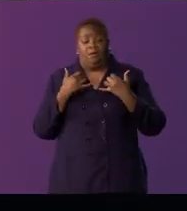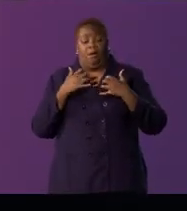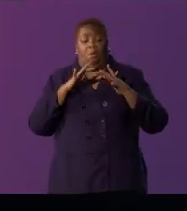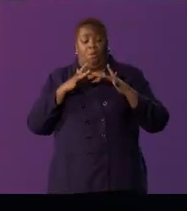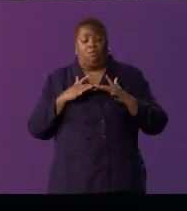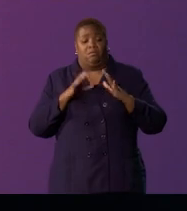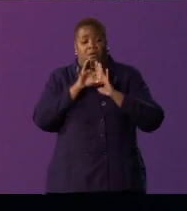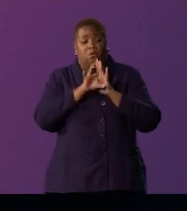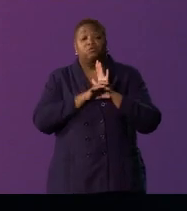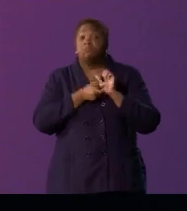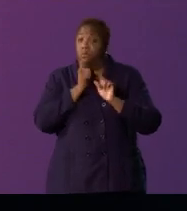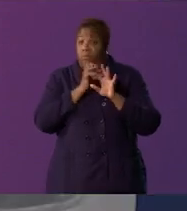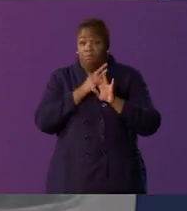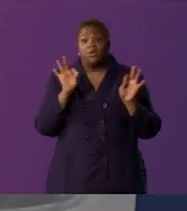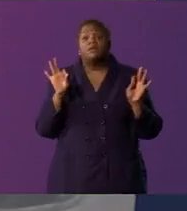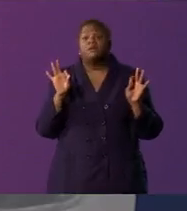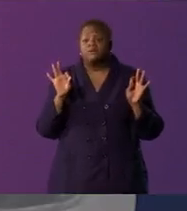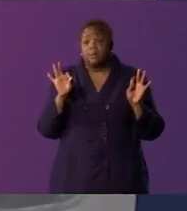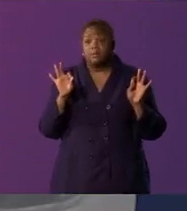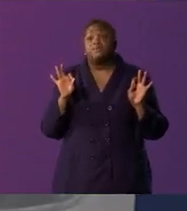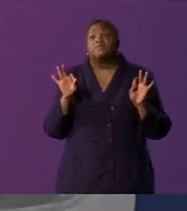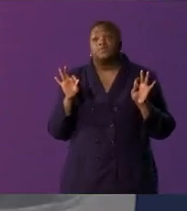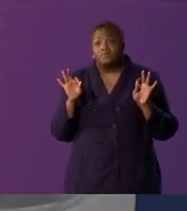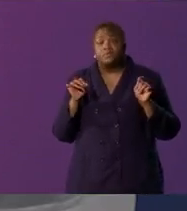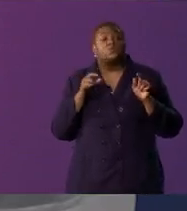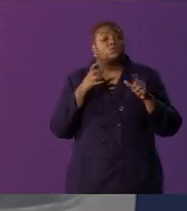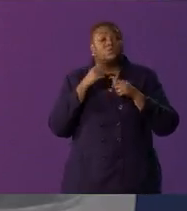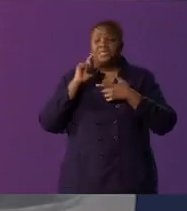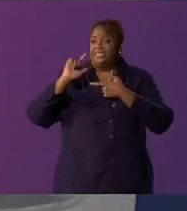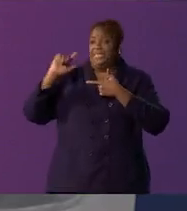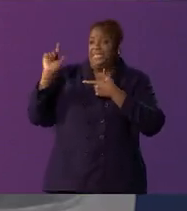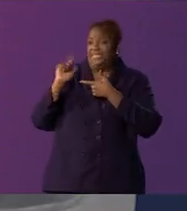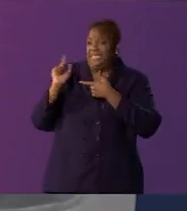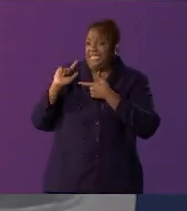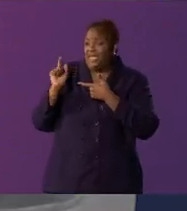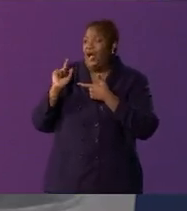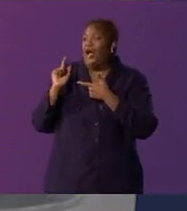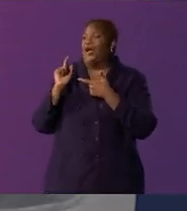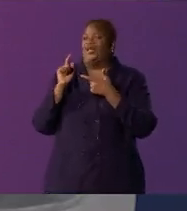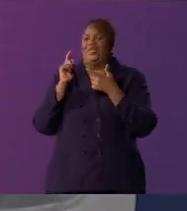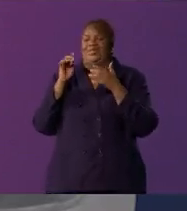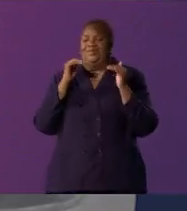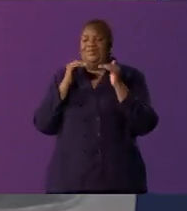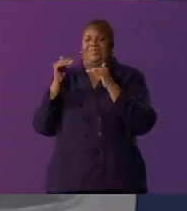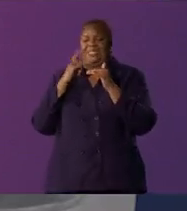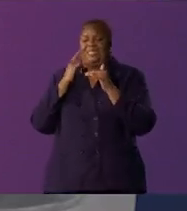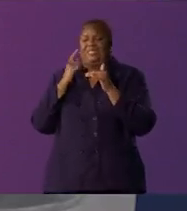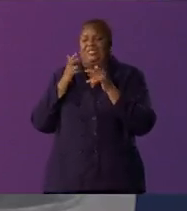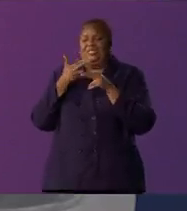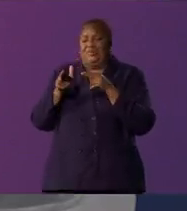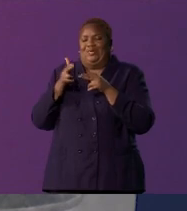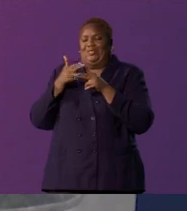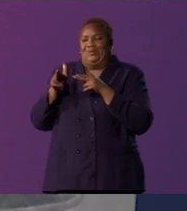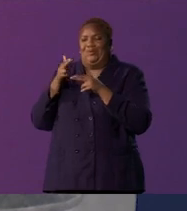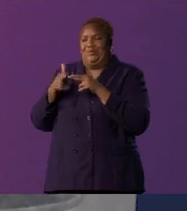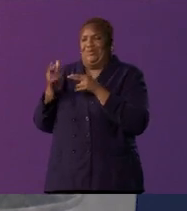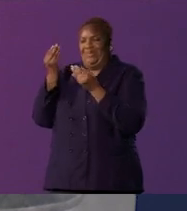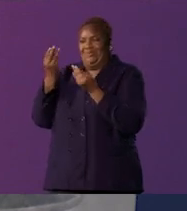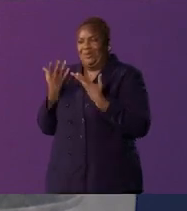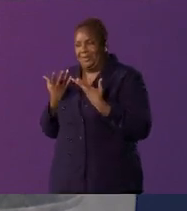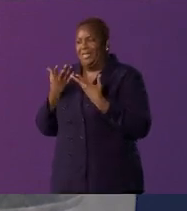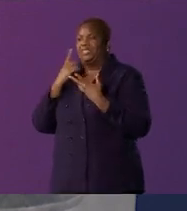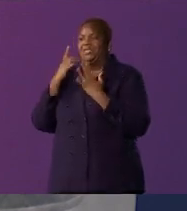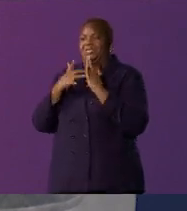courses, most of them free, you can get your TikTok equivalent on small bites of any technology or any course that you